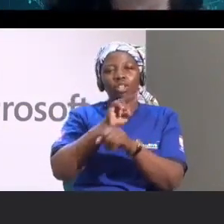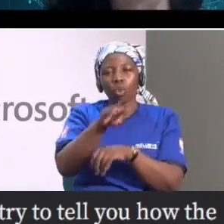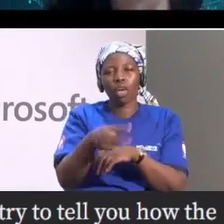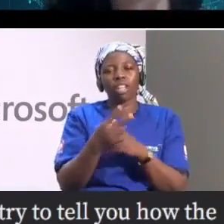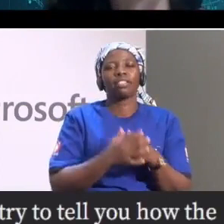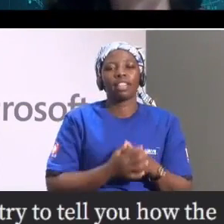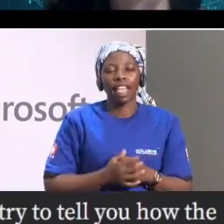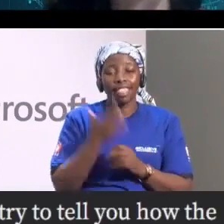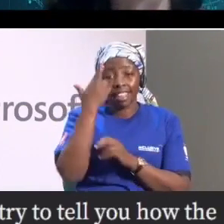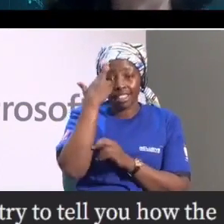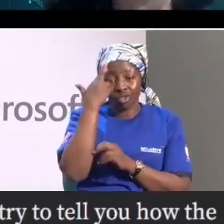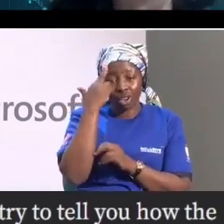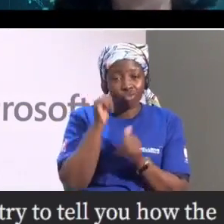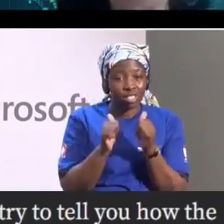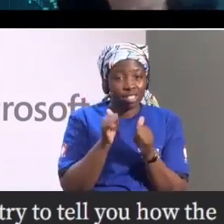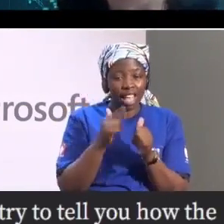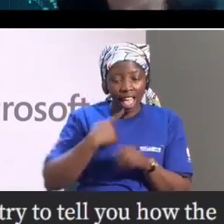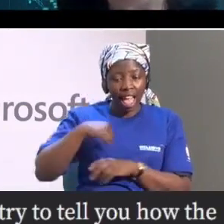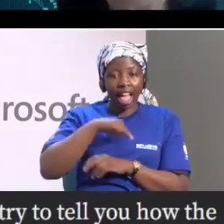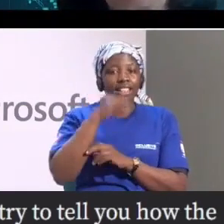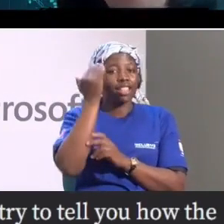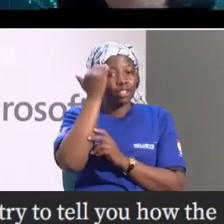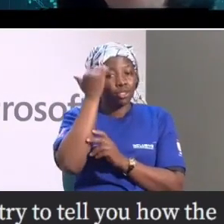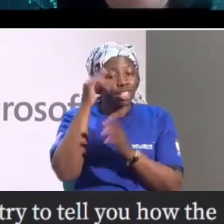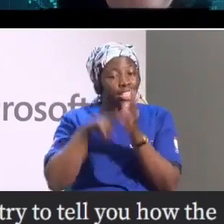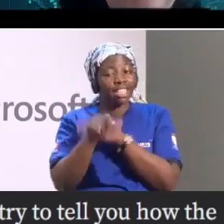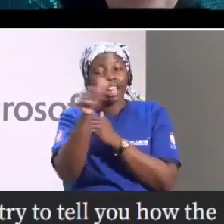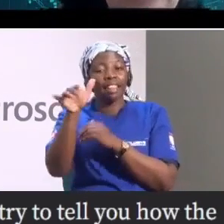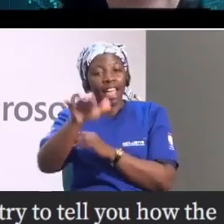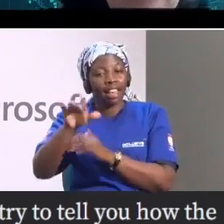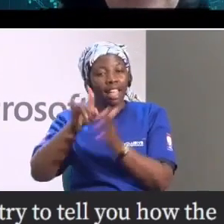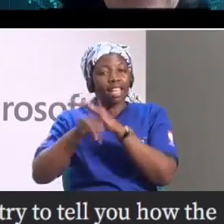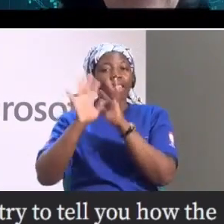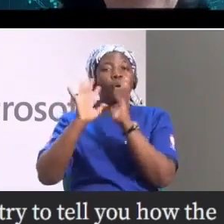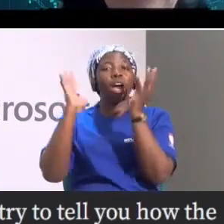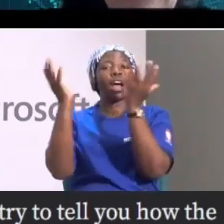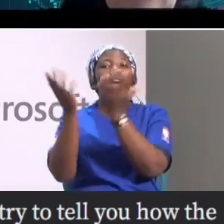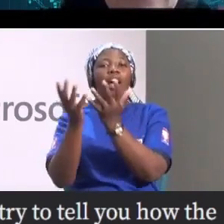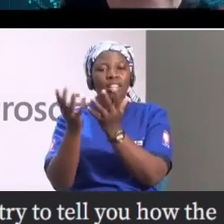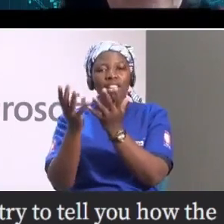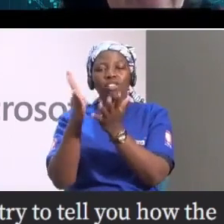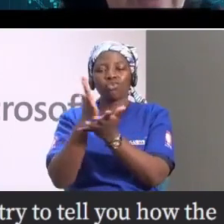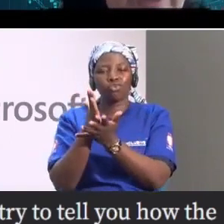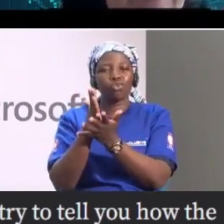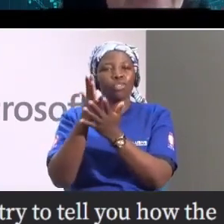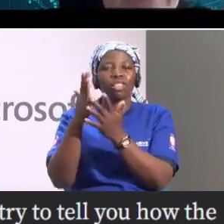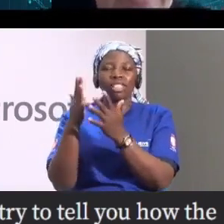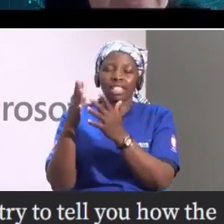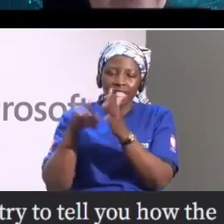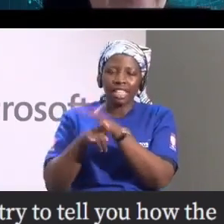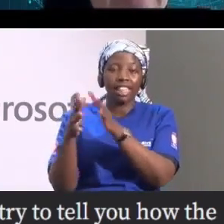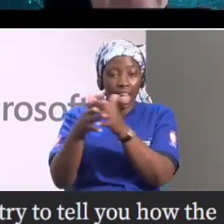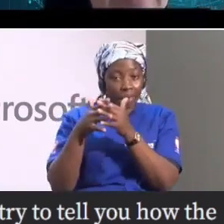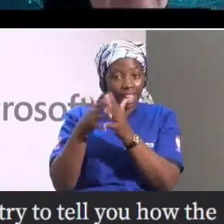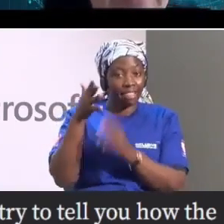the reason was that we knew that in other parts of the world, concretely in the US, there was